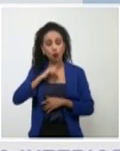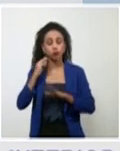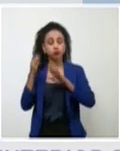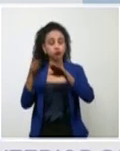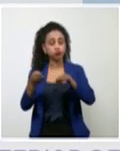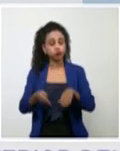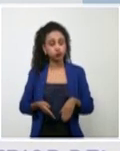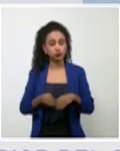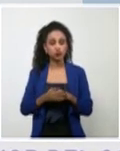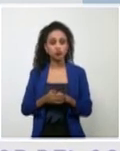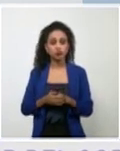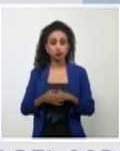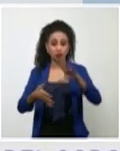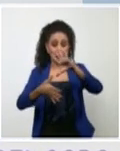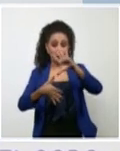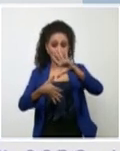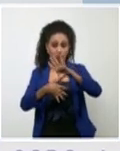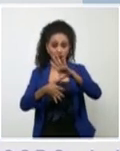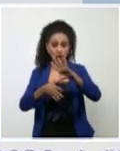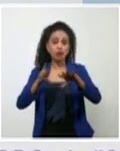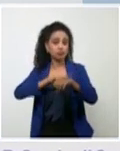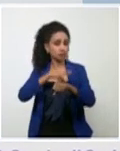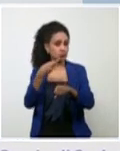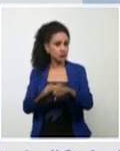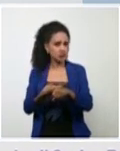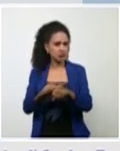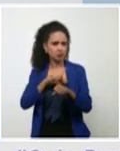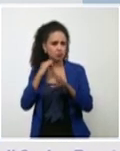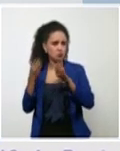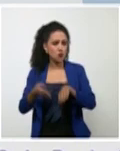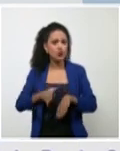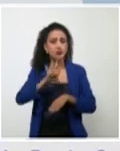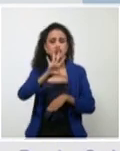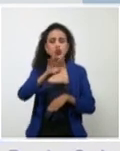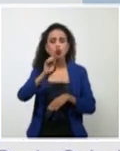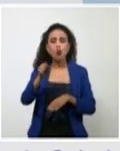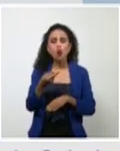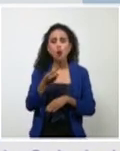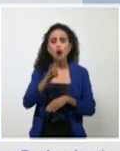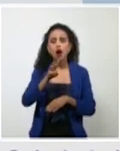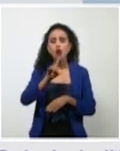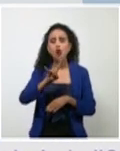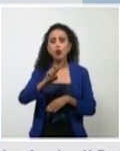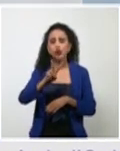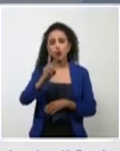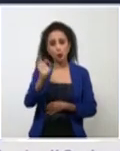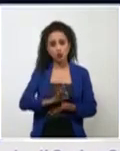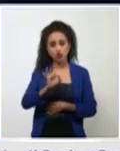139,960 accumulated deaths for the region, for a lethality of